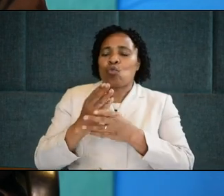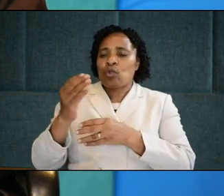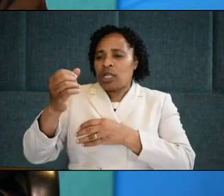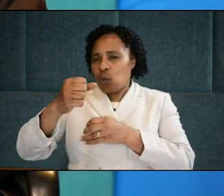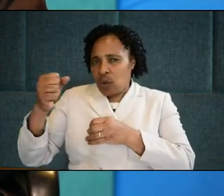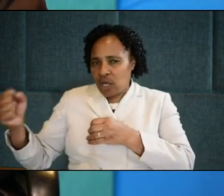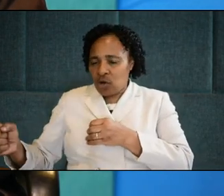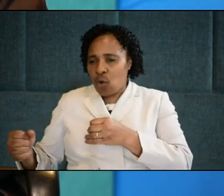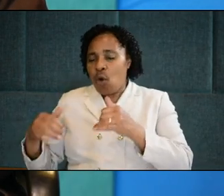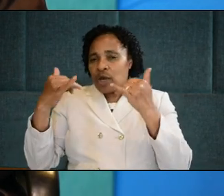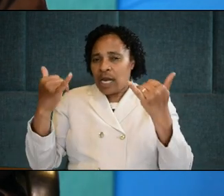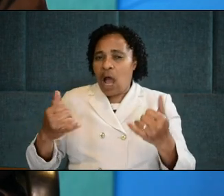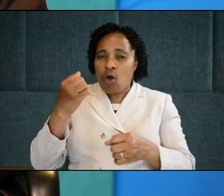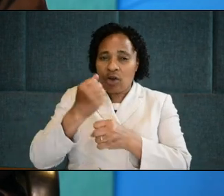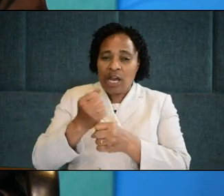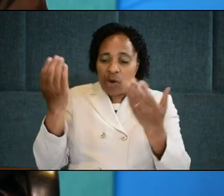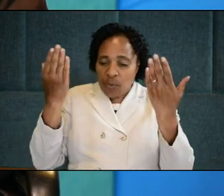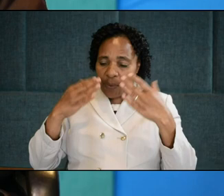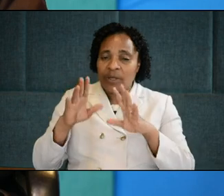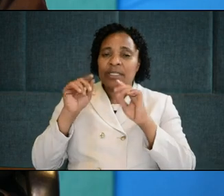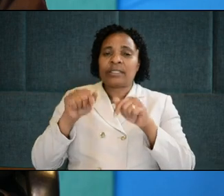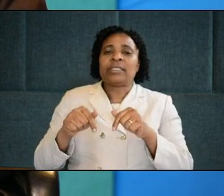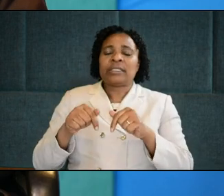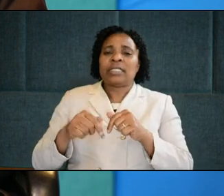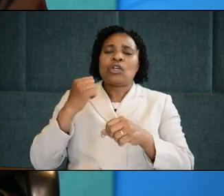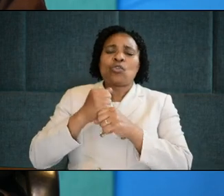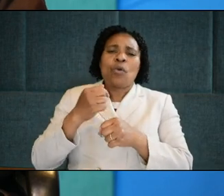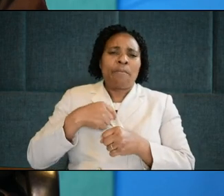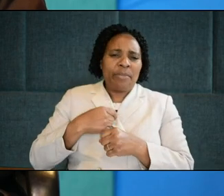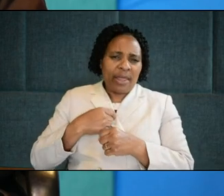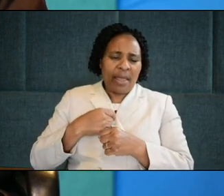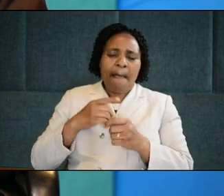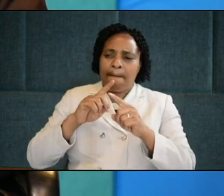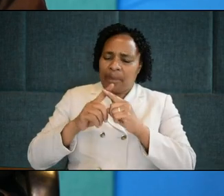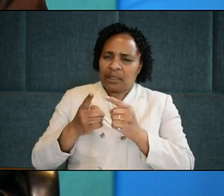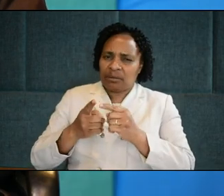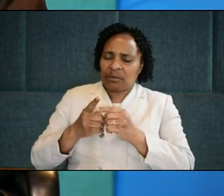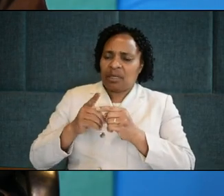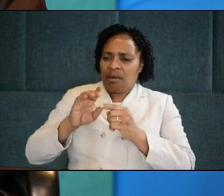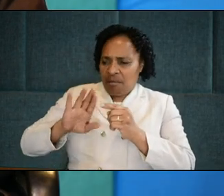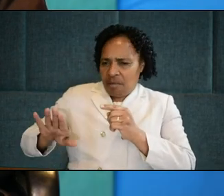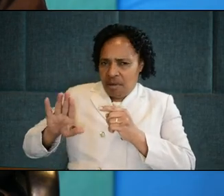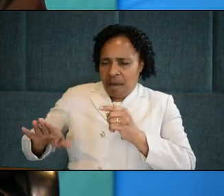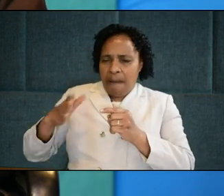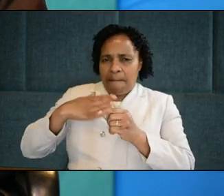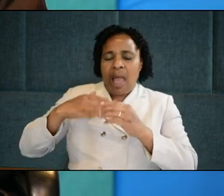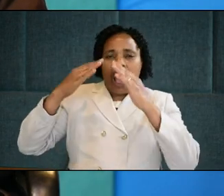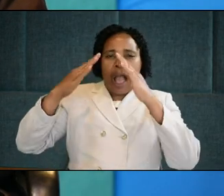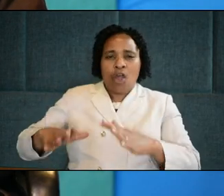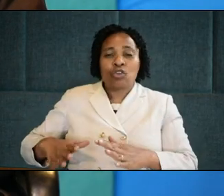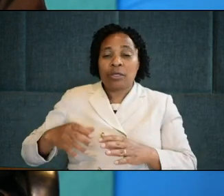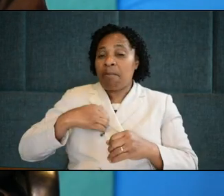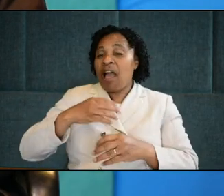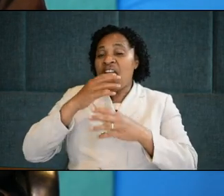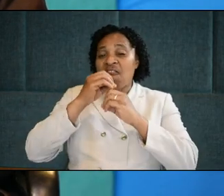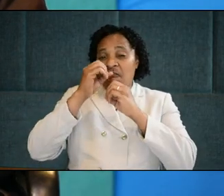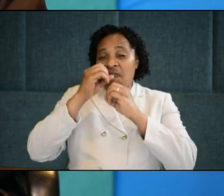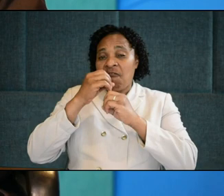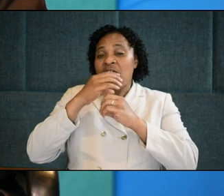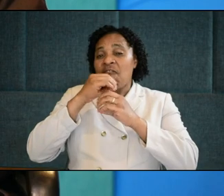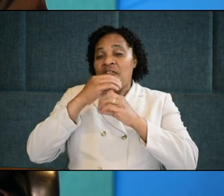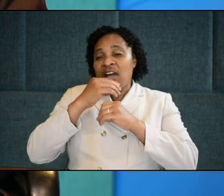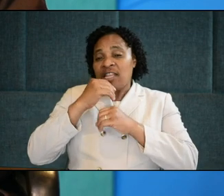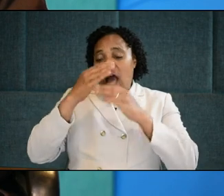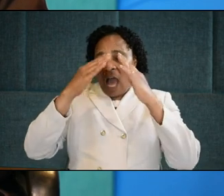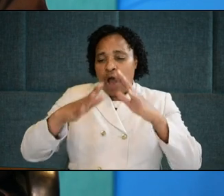them, now that I've done this deed, do me a favor and spare my household, my father's household, when you come and